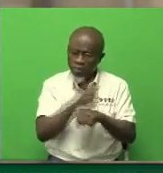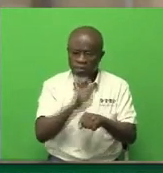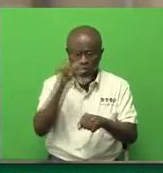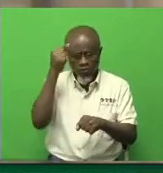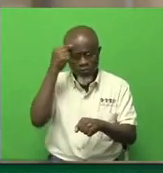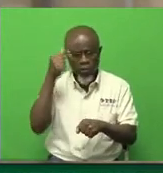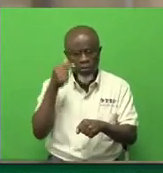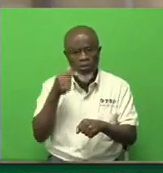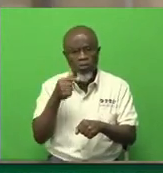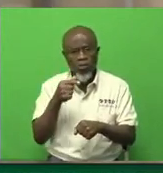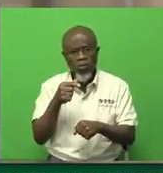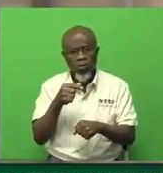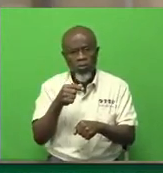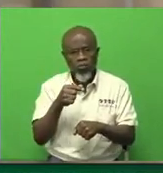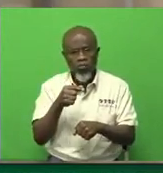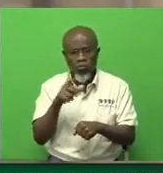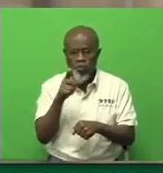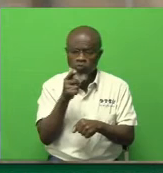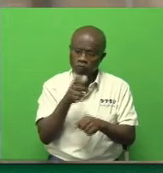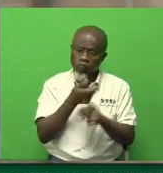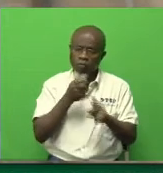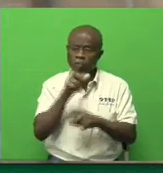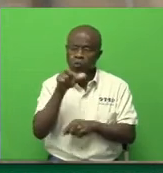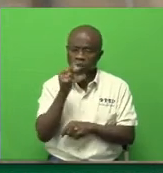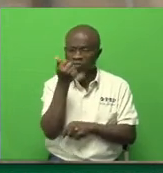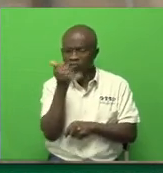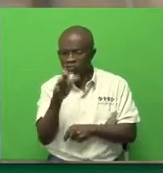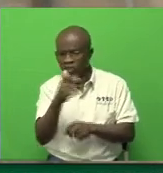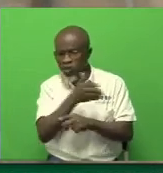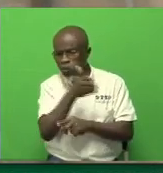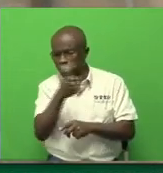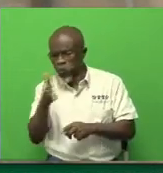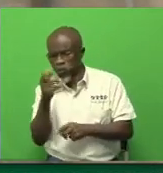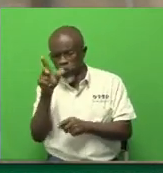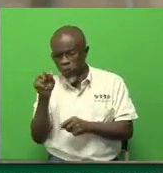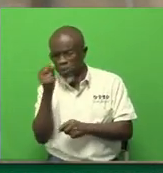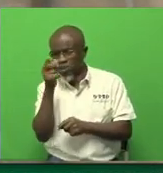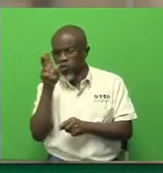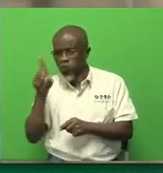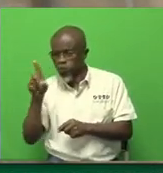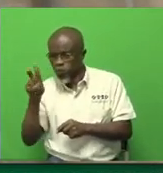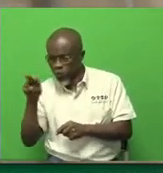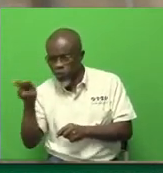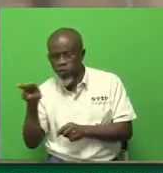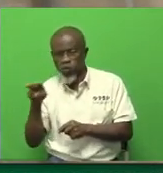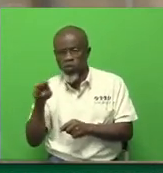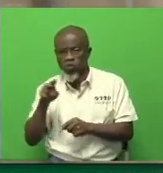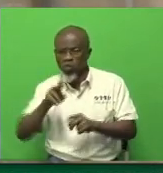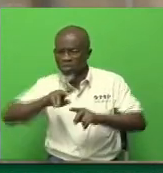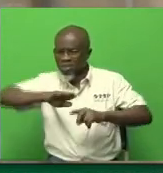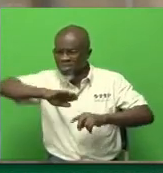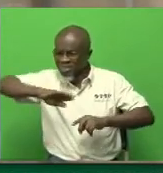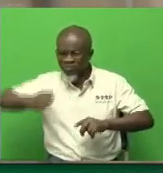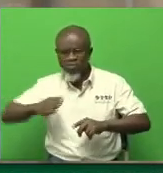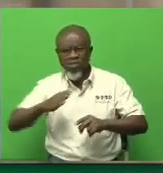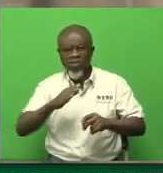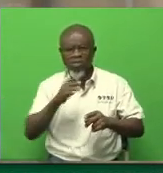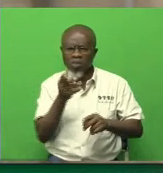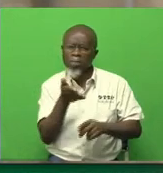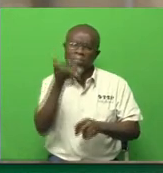then from 2015 to 2022 were different from 20 10 to